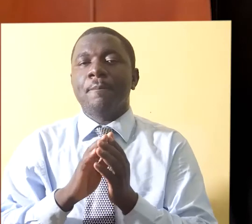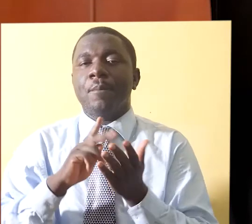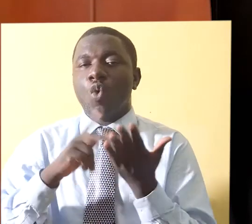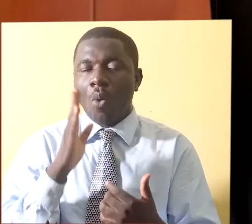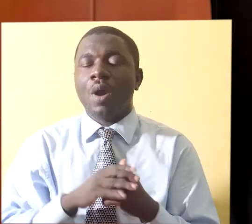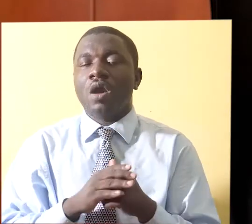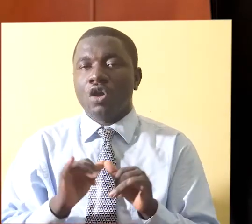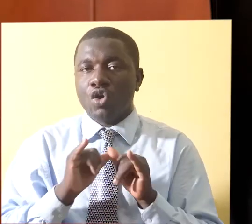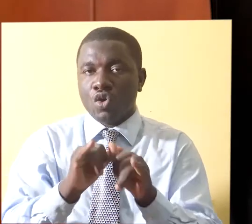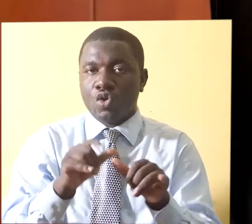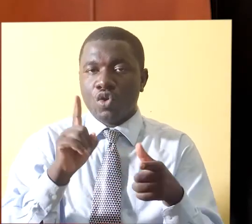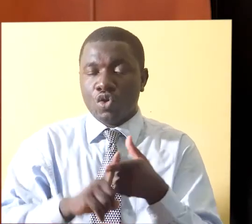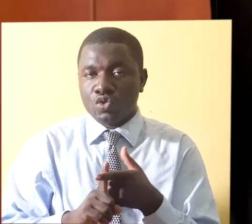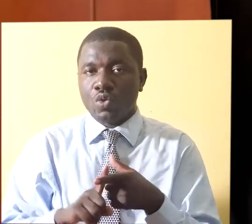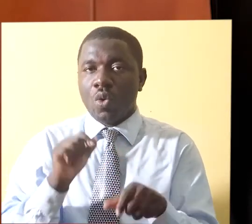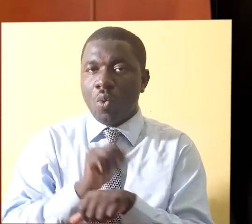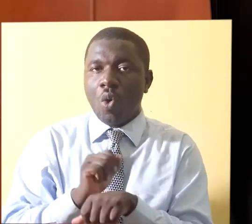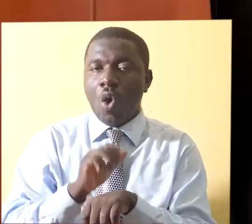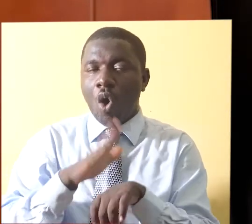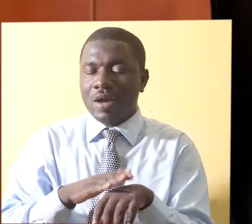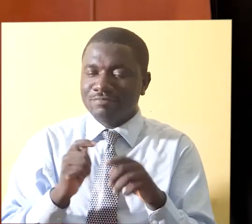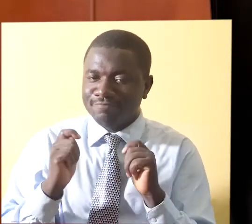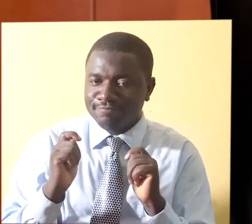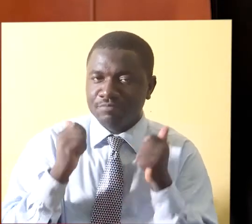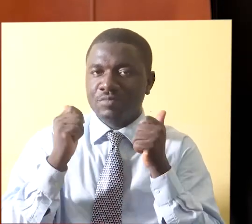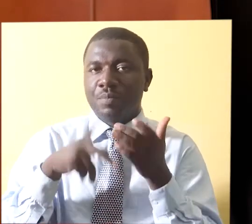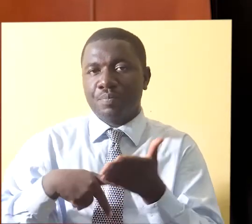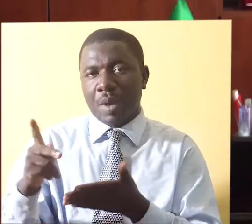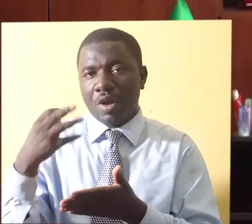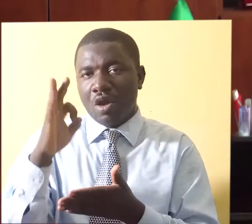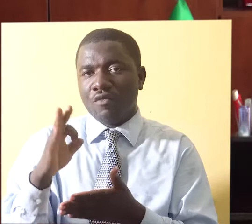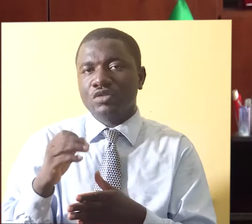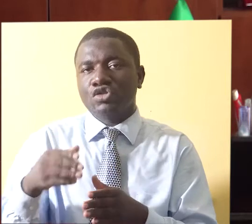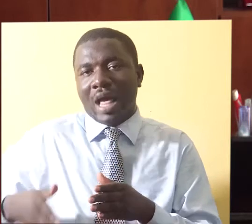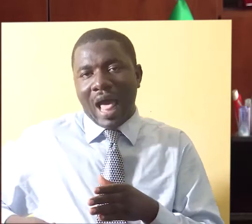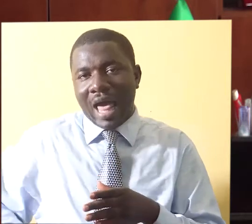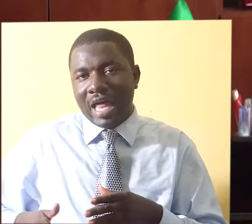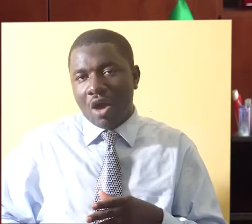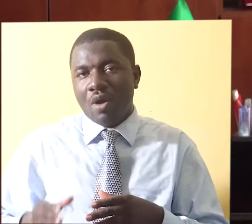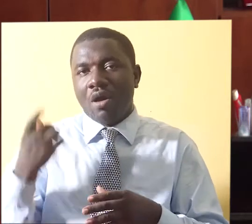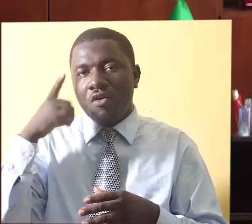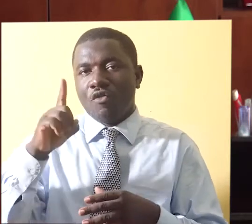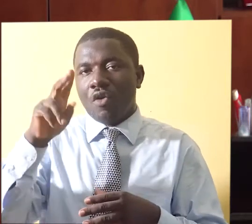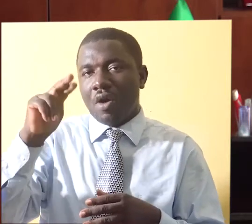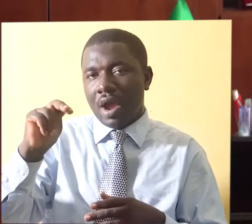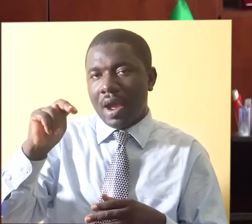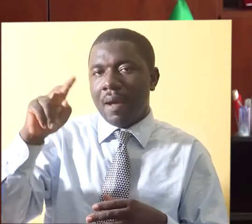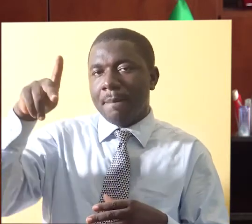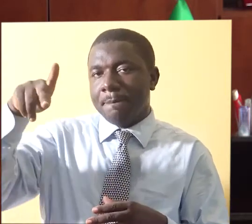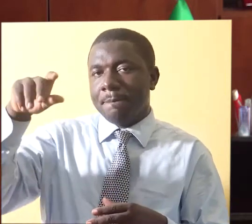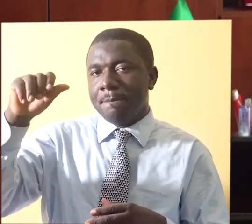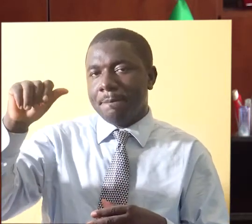will embark on the immediate payment of monthly stipends to our Empower